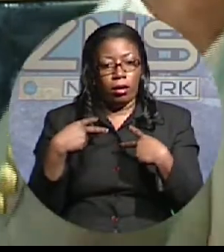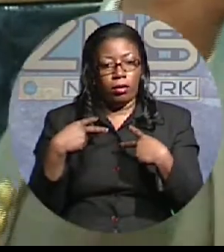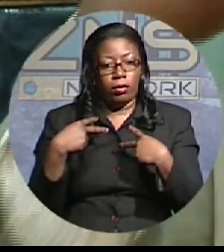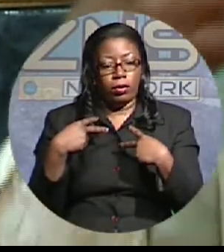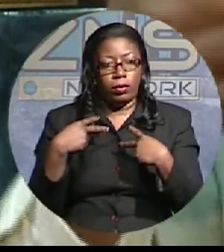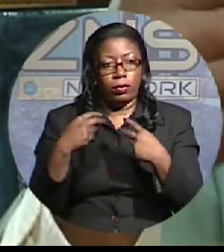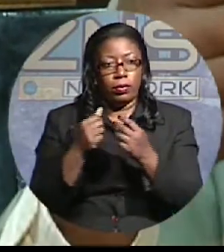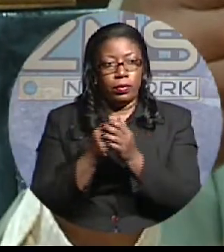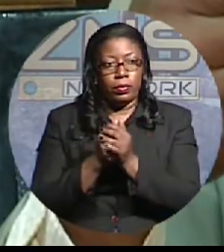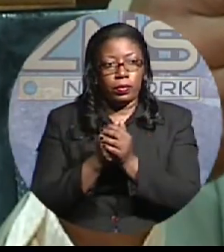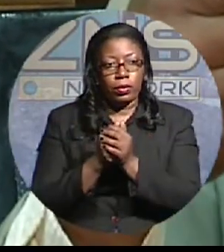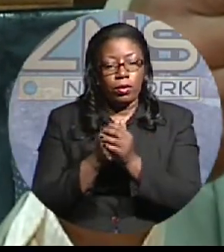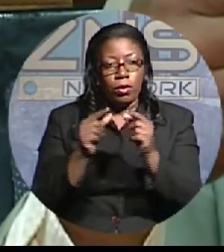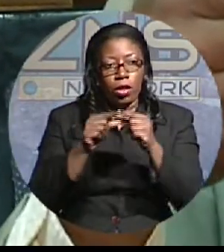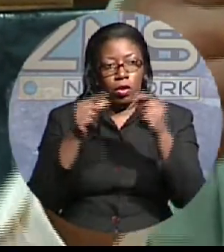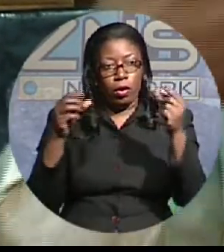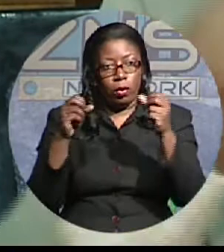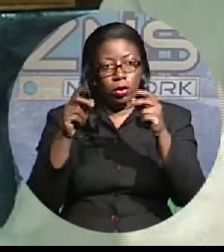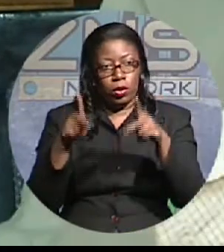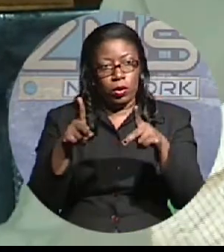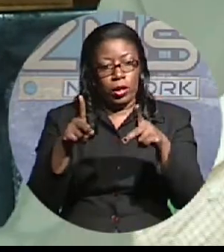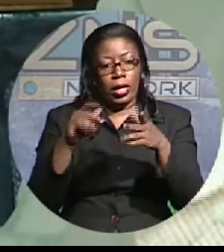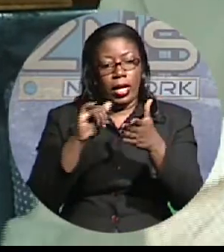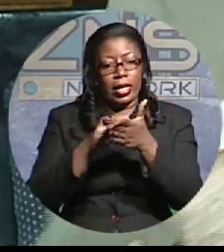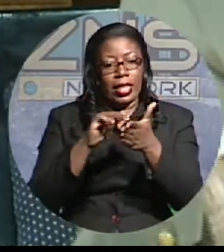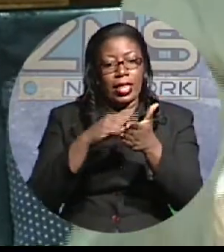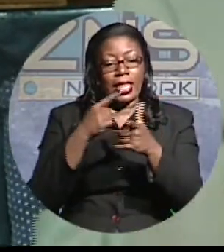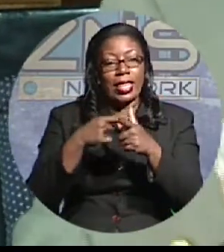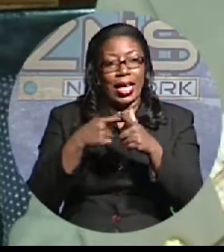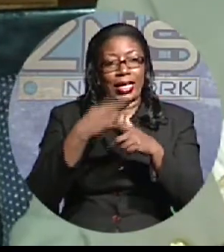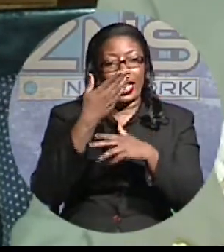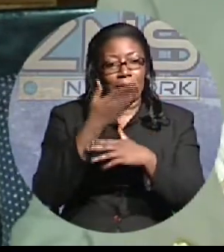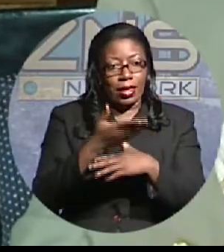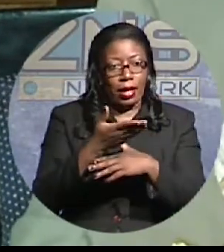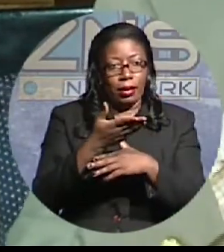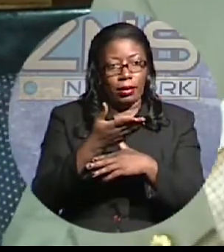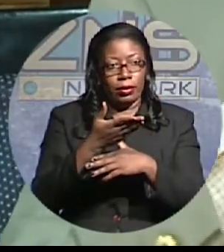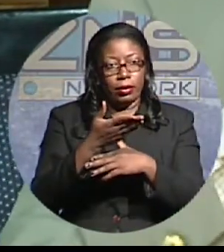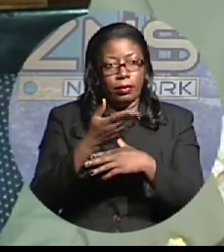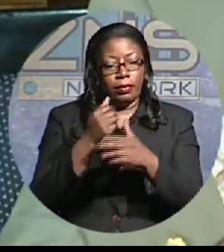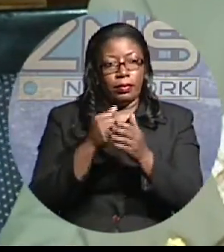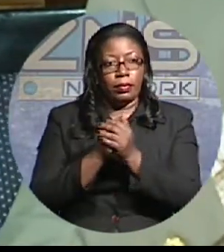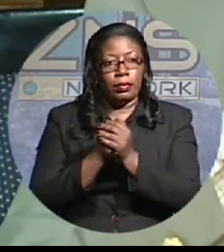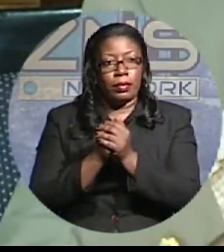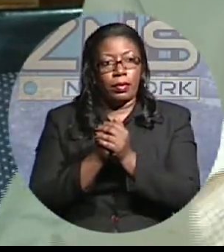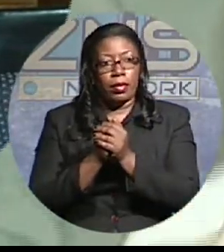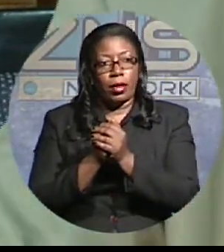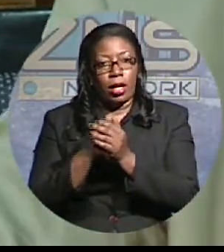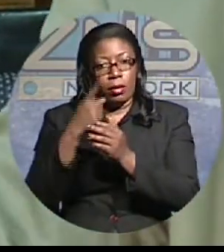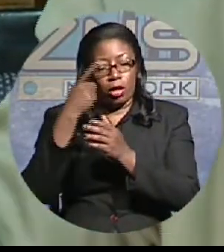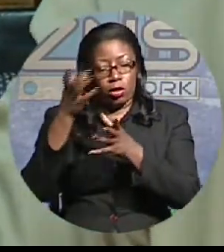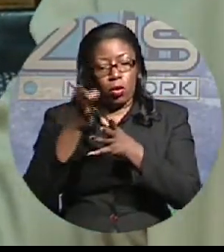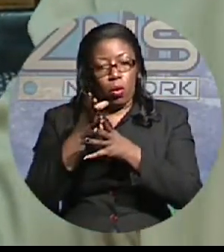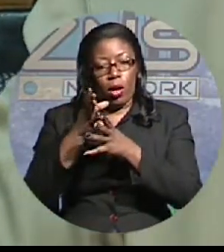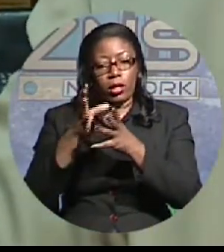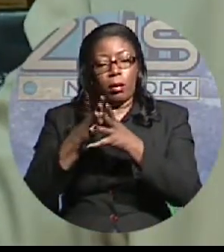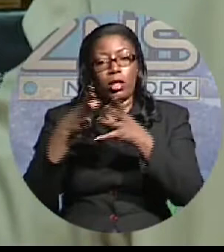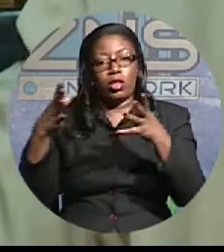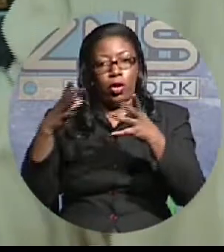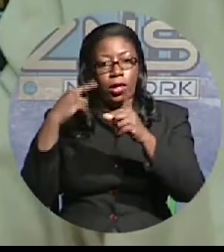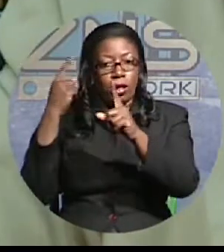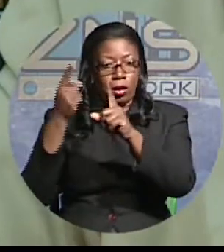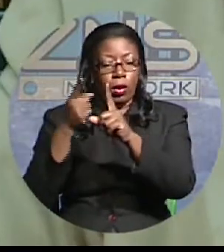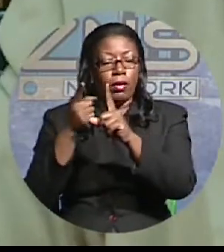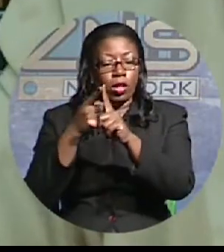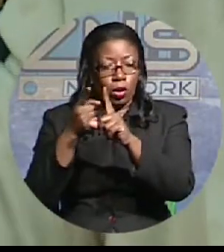greater differential than they have in terms of what our objective was, which was majority economic control, than what they have